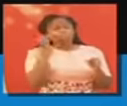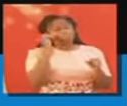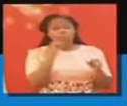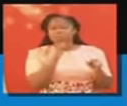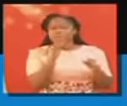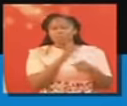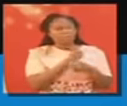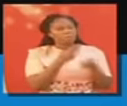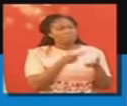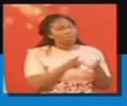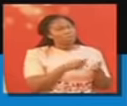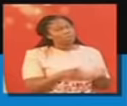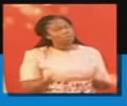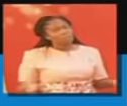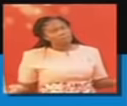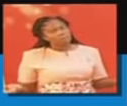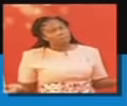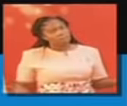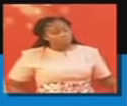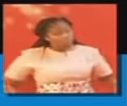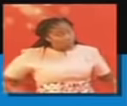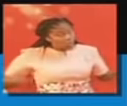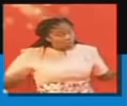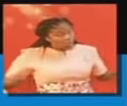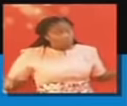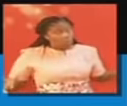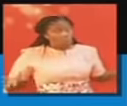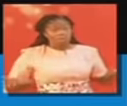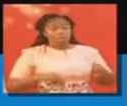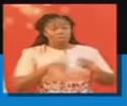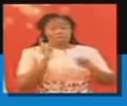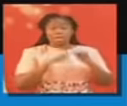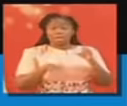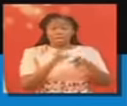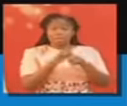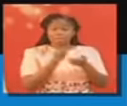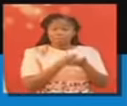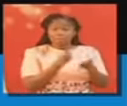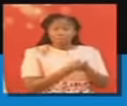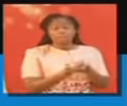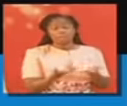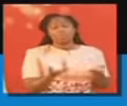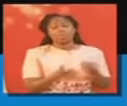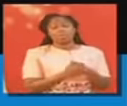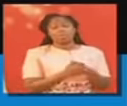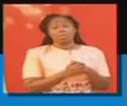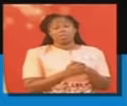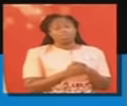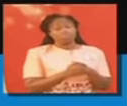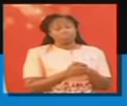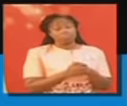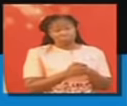having difficulties with their employers in terms of accessing salary and accessing